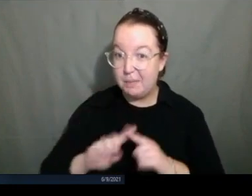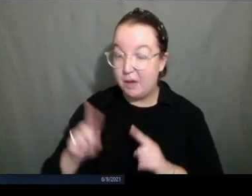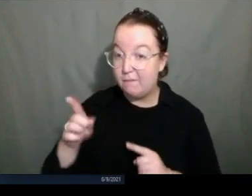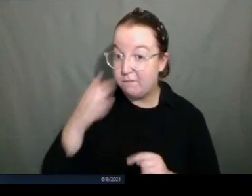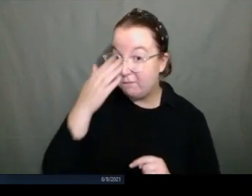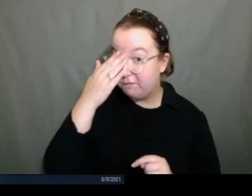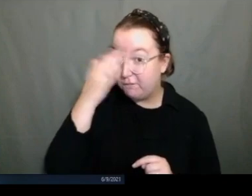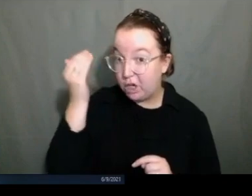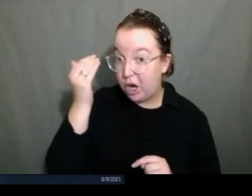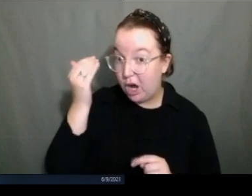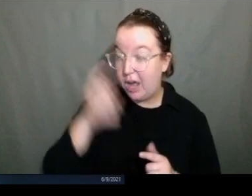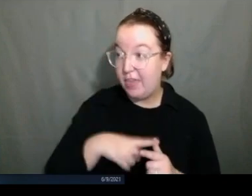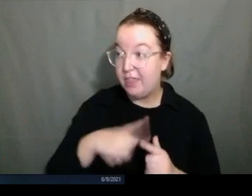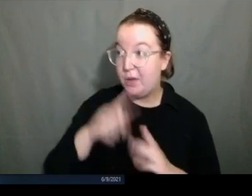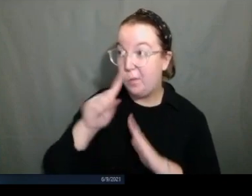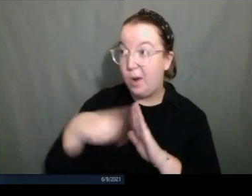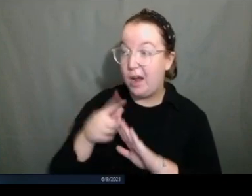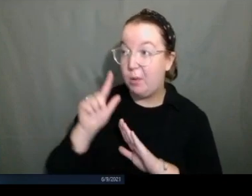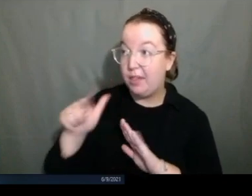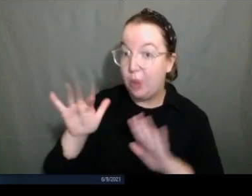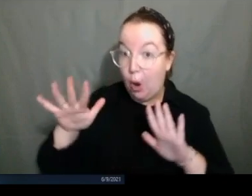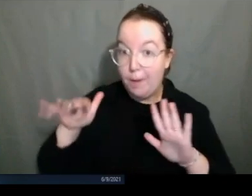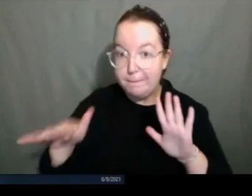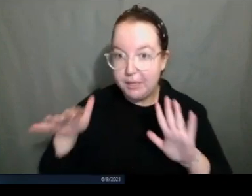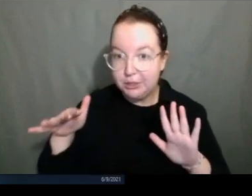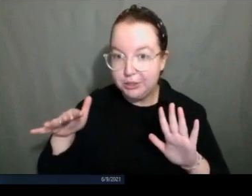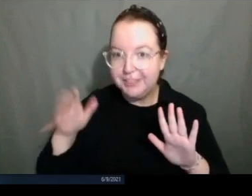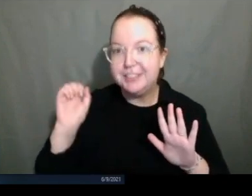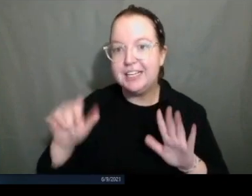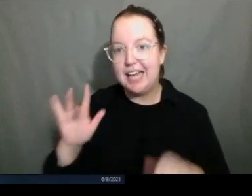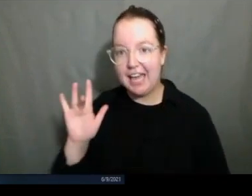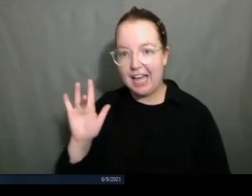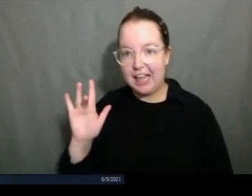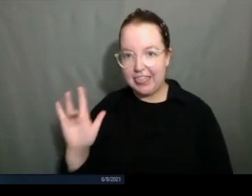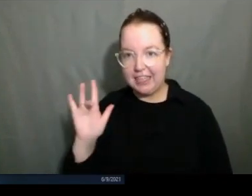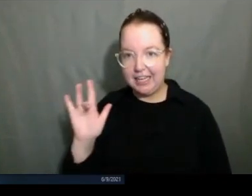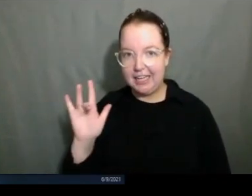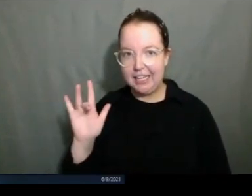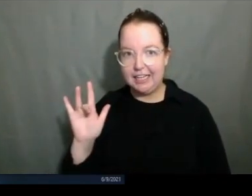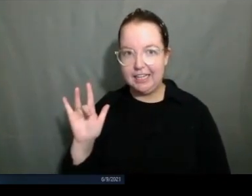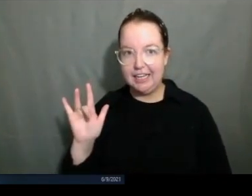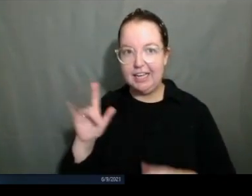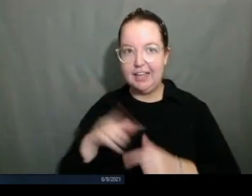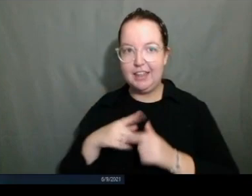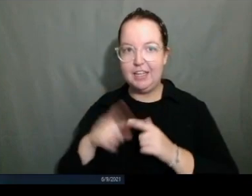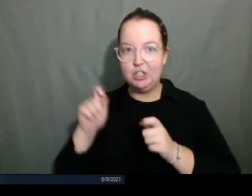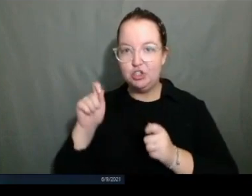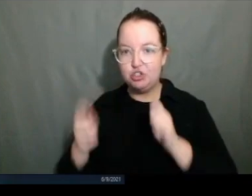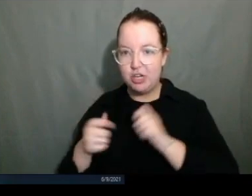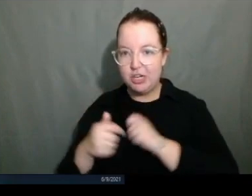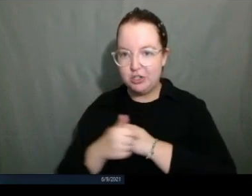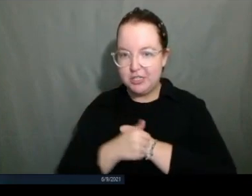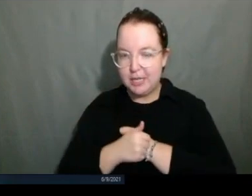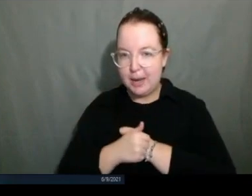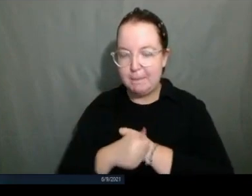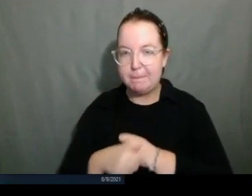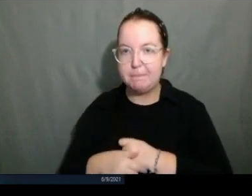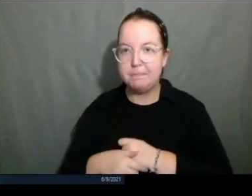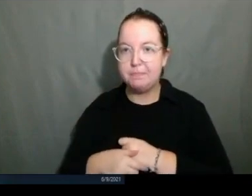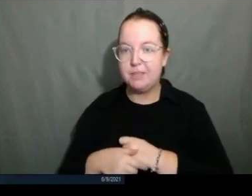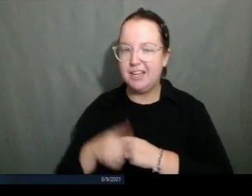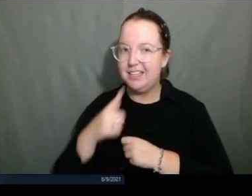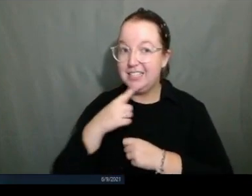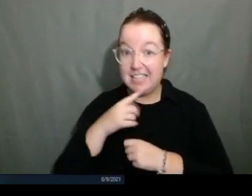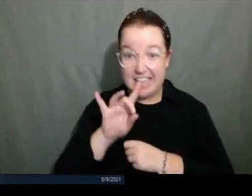to punch until an hour into your shift, you can click on that punch and adjust the time. So I can say 7